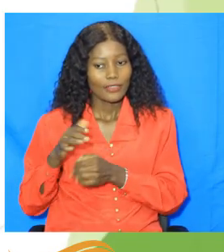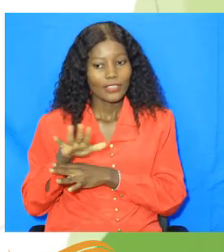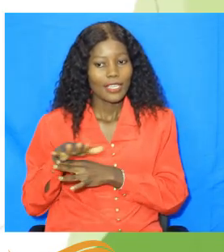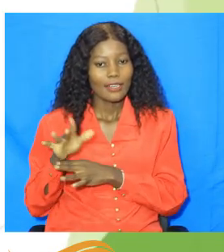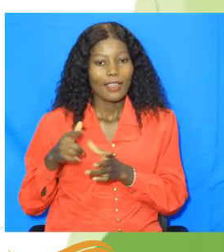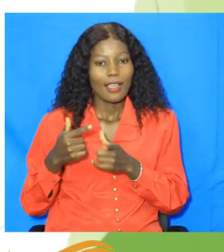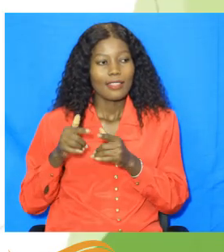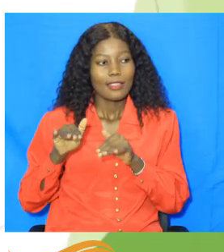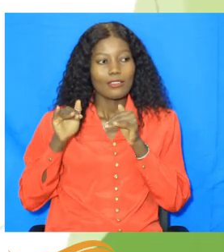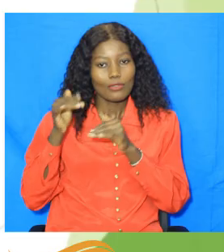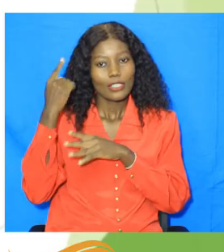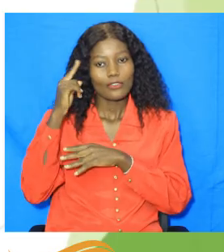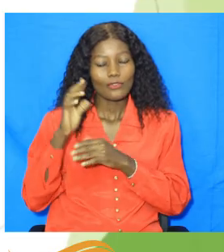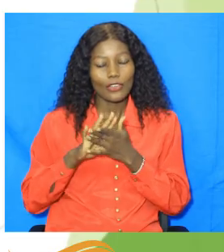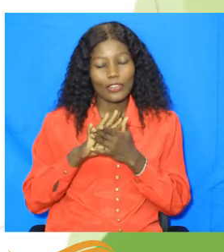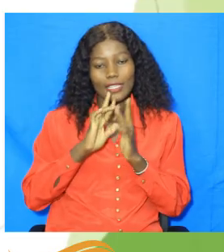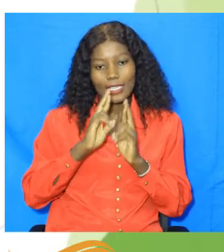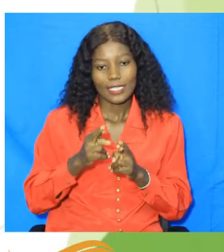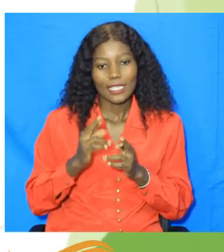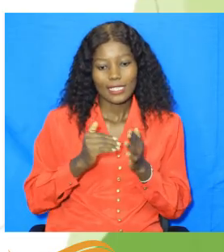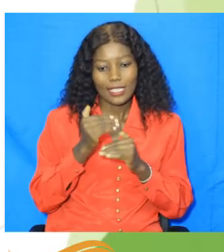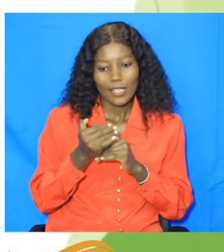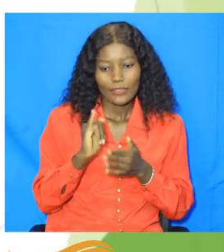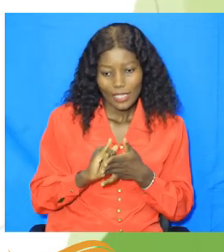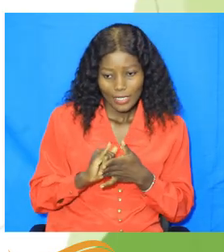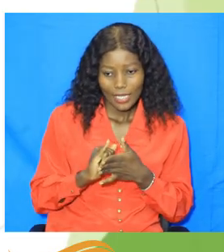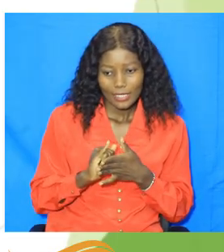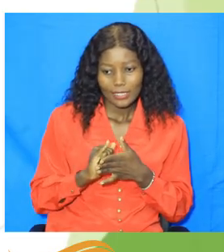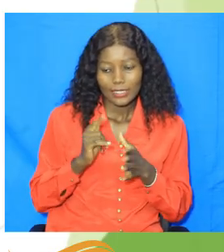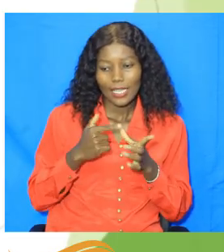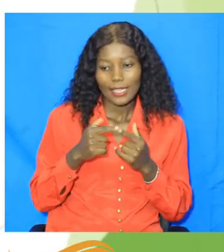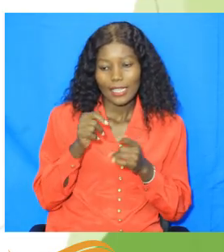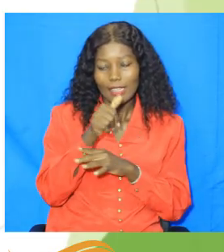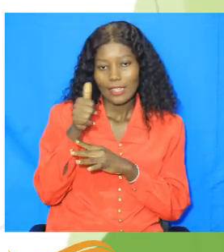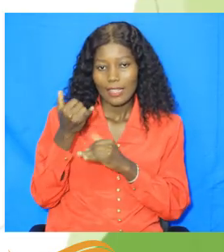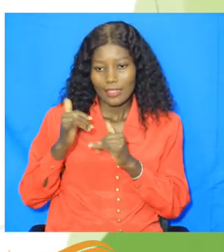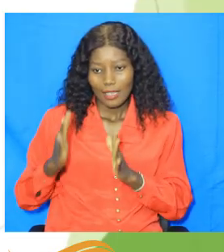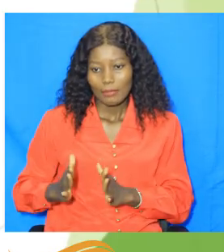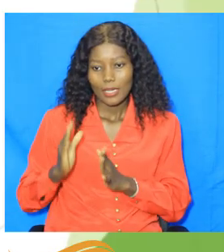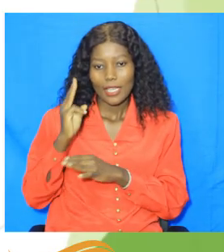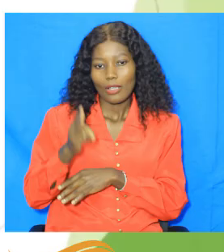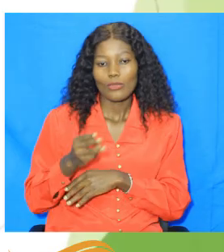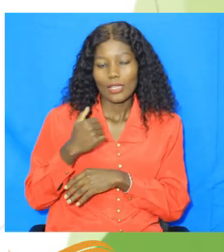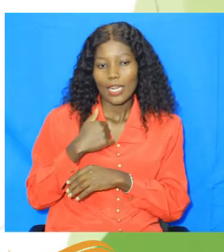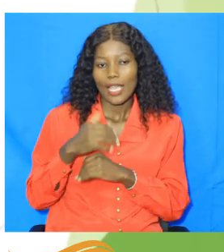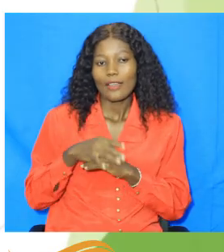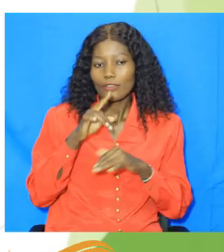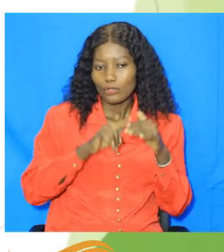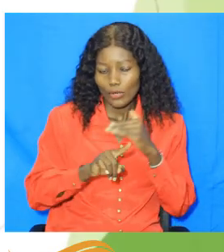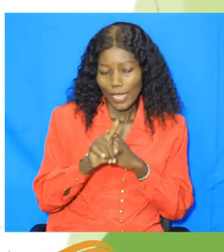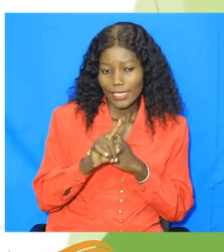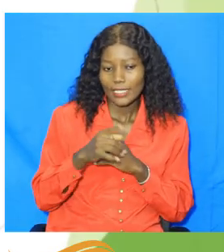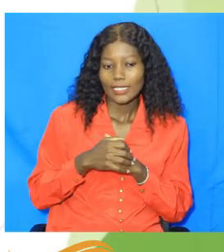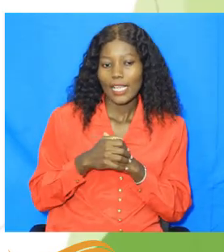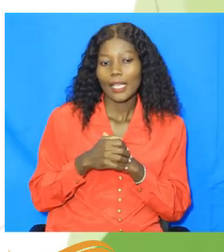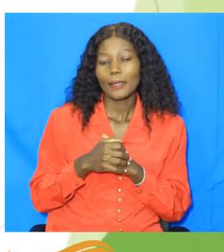wait for the results. After that, then the other athletes will have to step in.